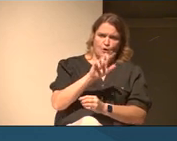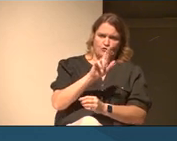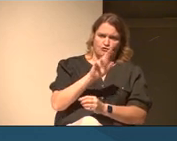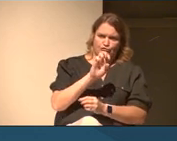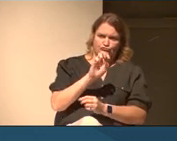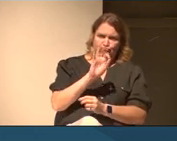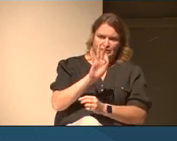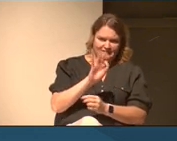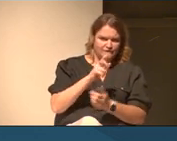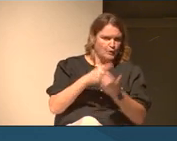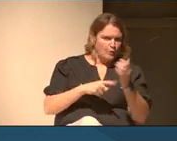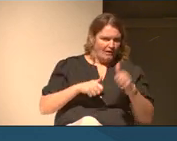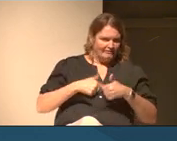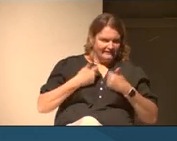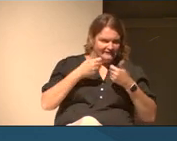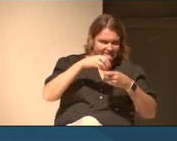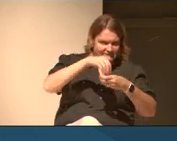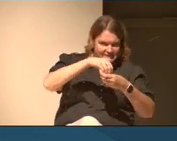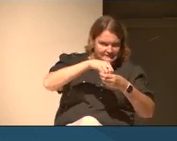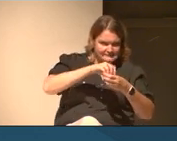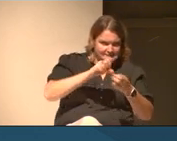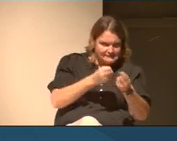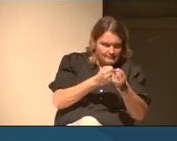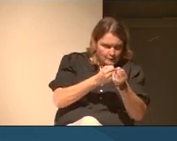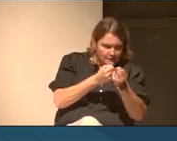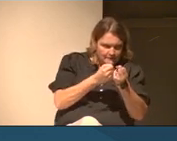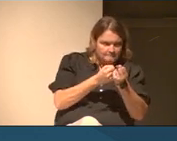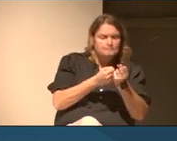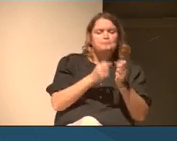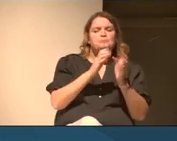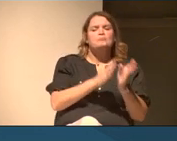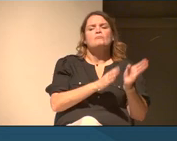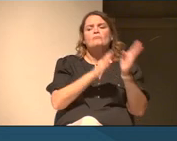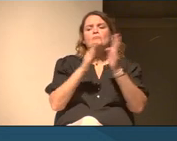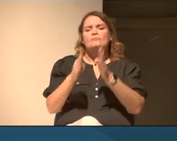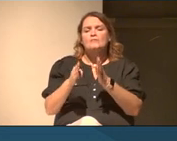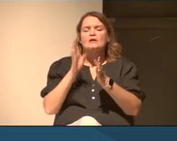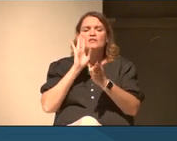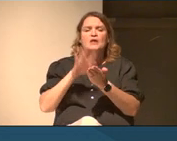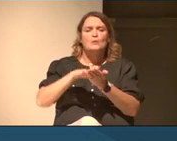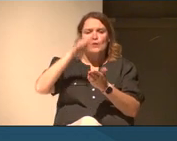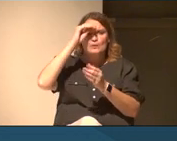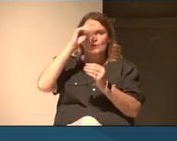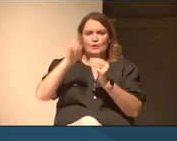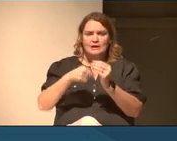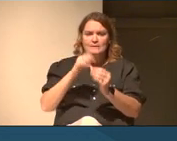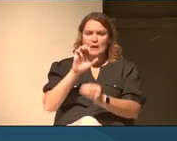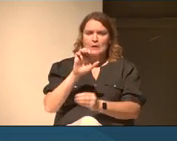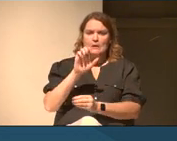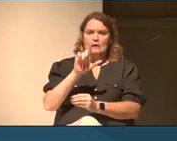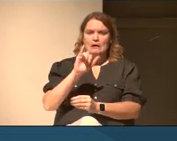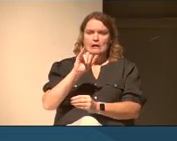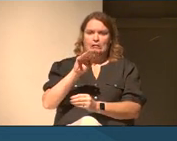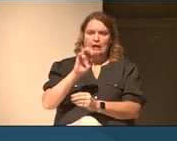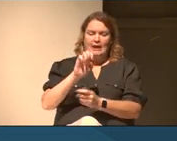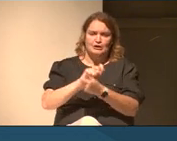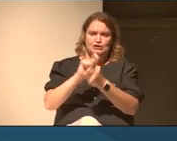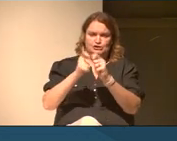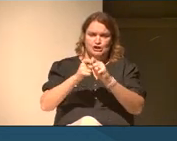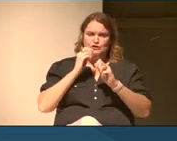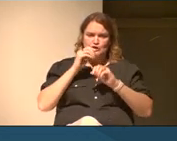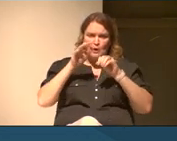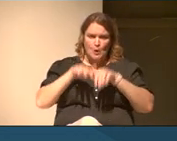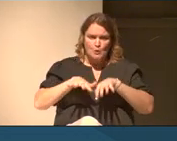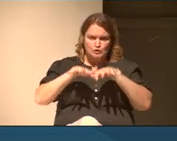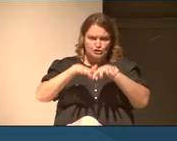support. They're going to learn a little bit about how a climate changing ocean affects the